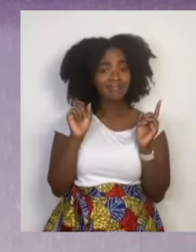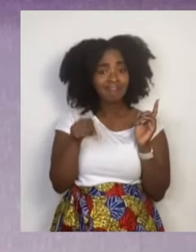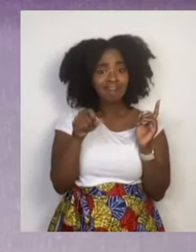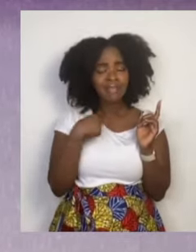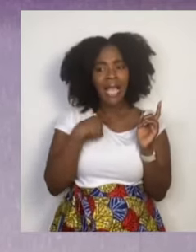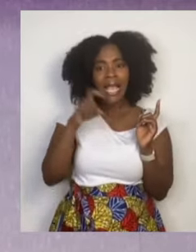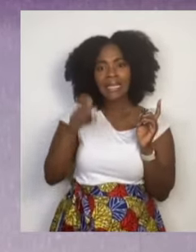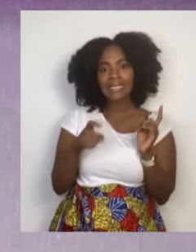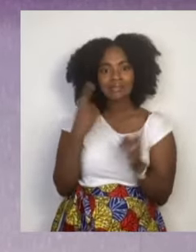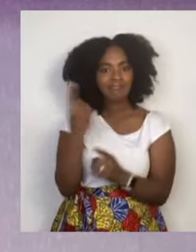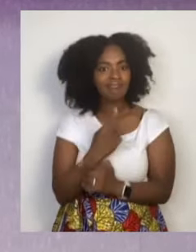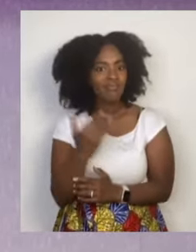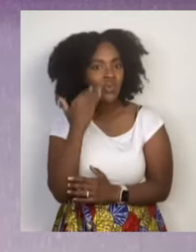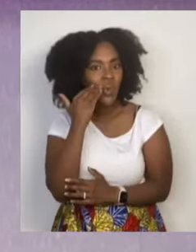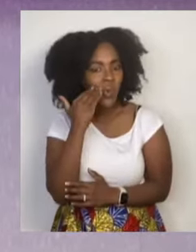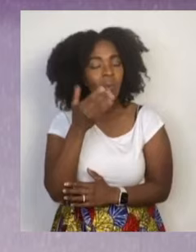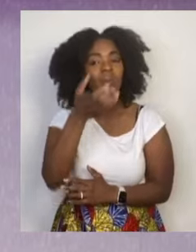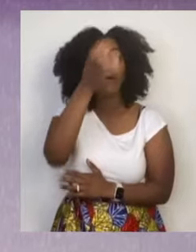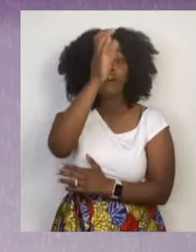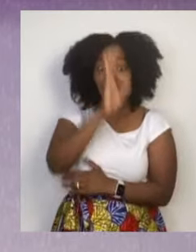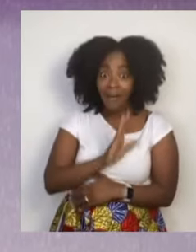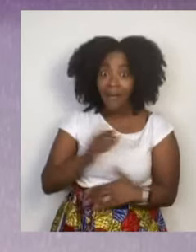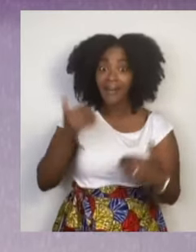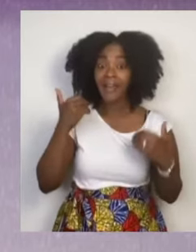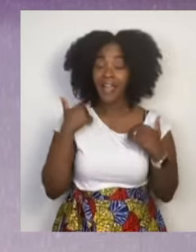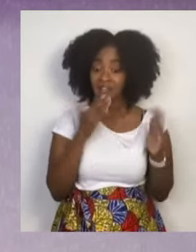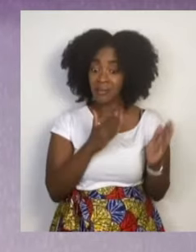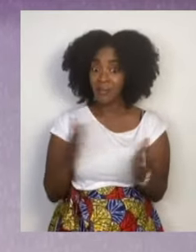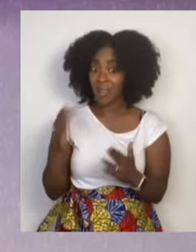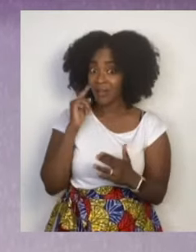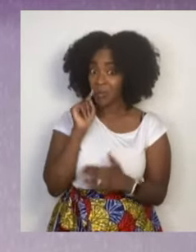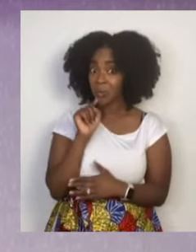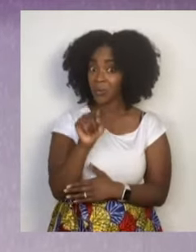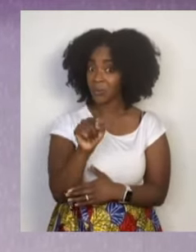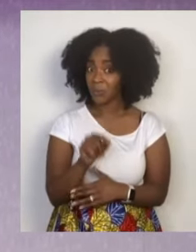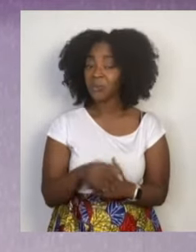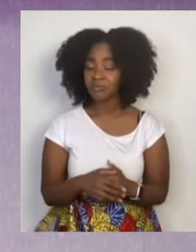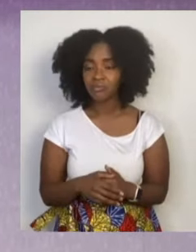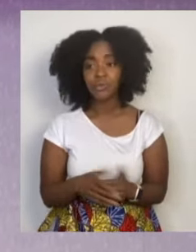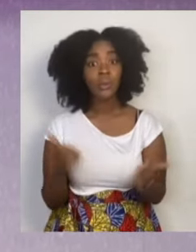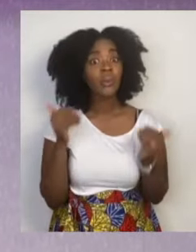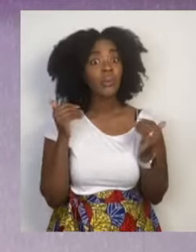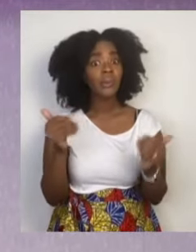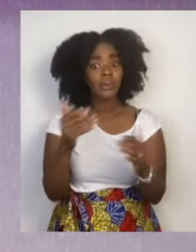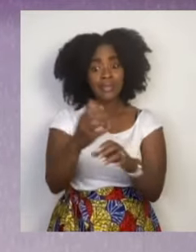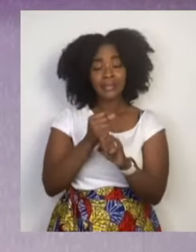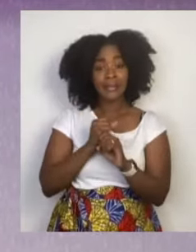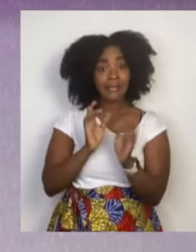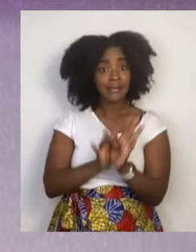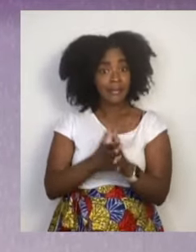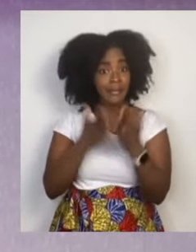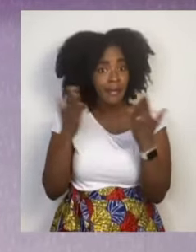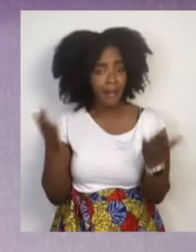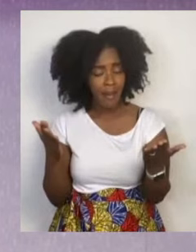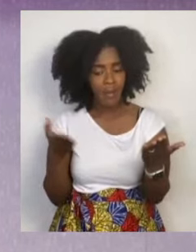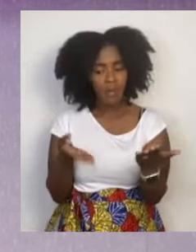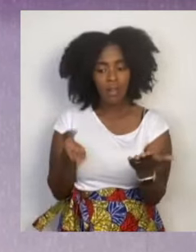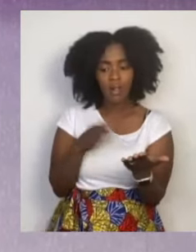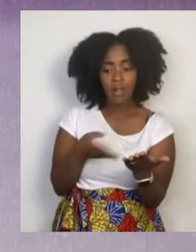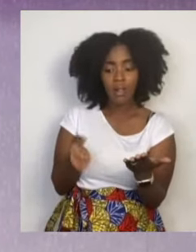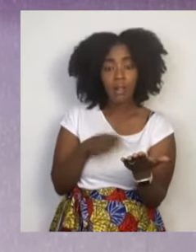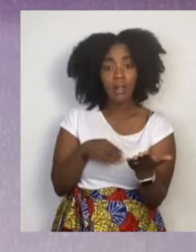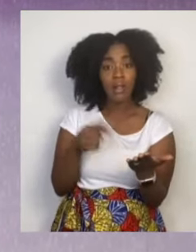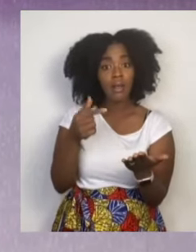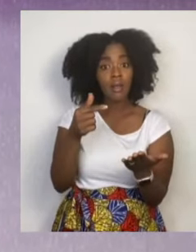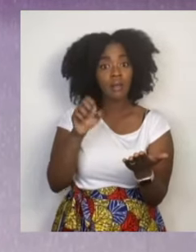got plans for you. I want you to grab your Bible, if you will. Let's go to Genesis chapter 6, verse 14.